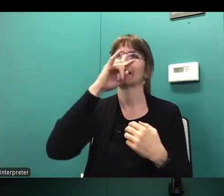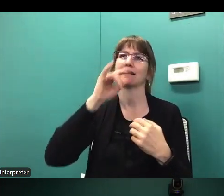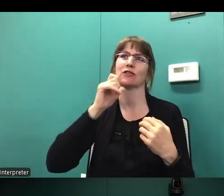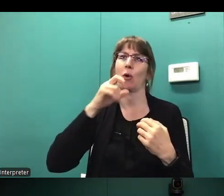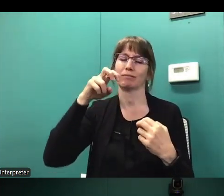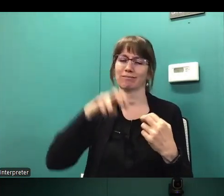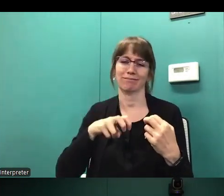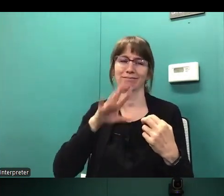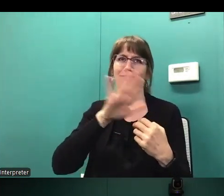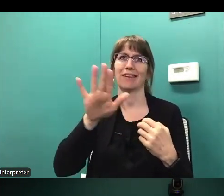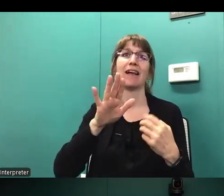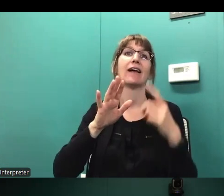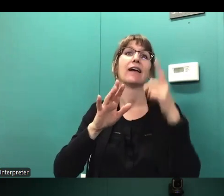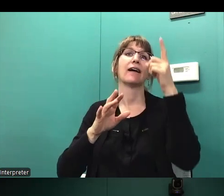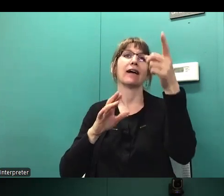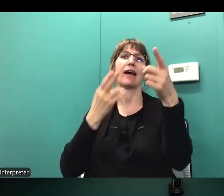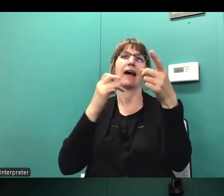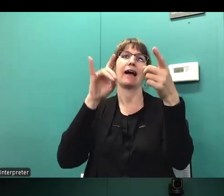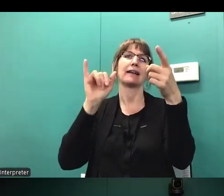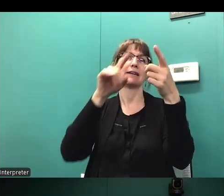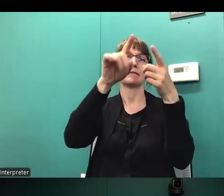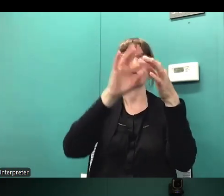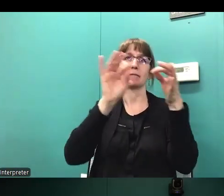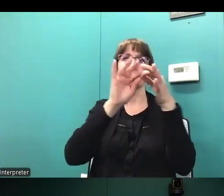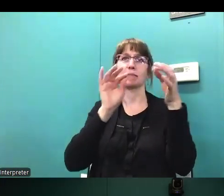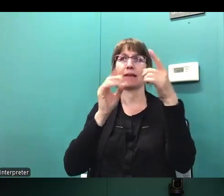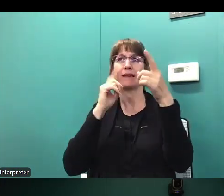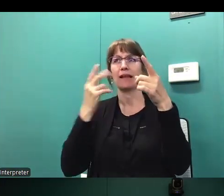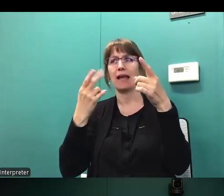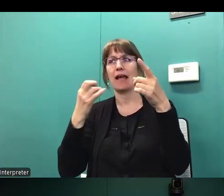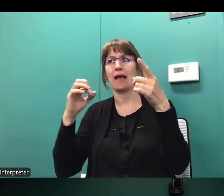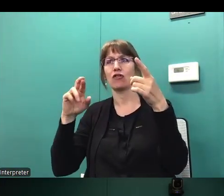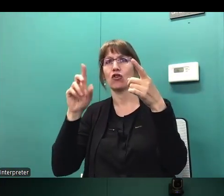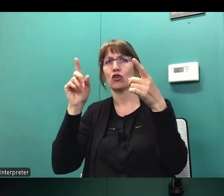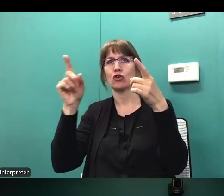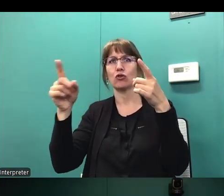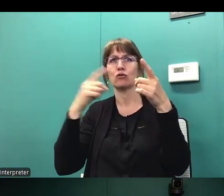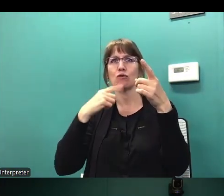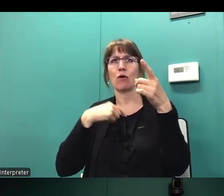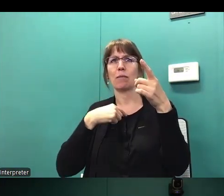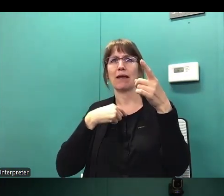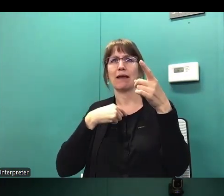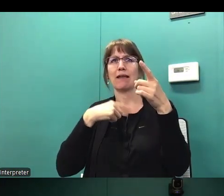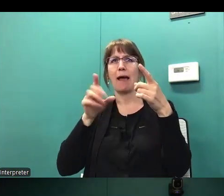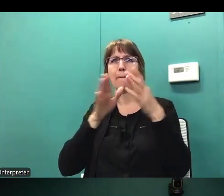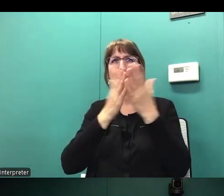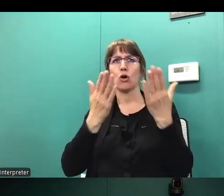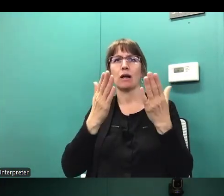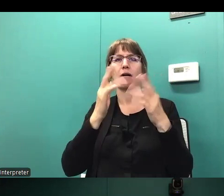your age. Heidi. I think Heather, Marty, was it you that told me about Talk With Me book, that